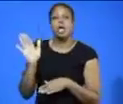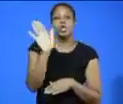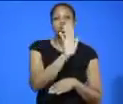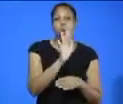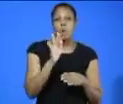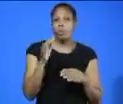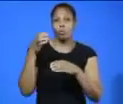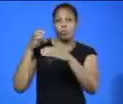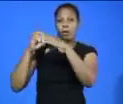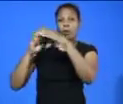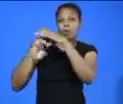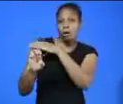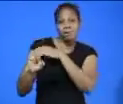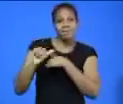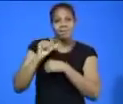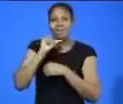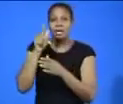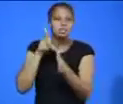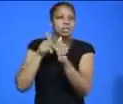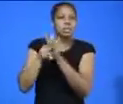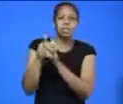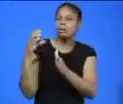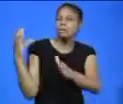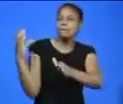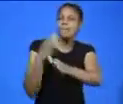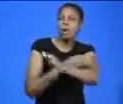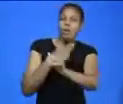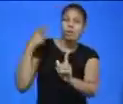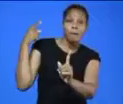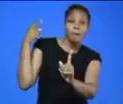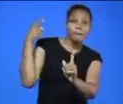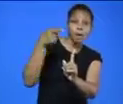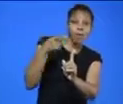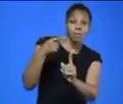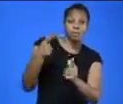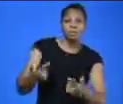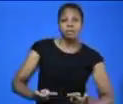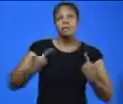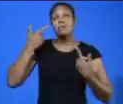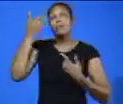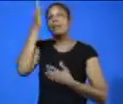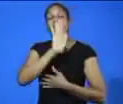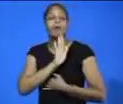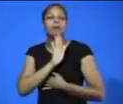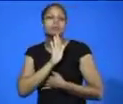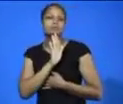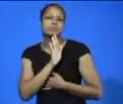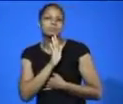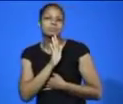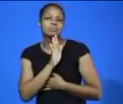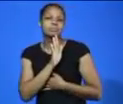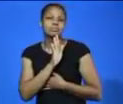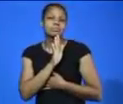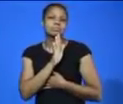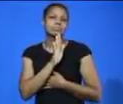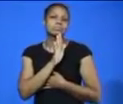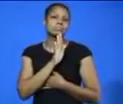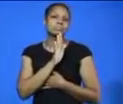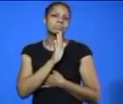has not killed the power and the purpose of the living God.